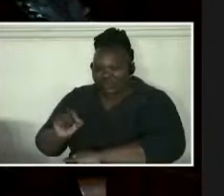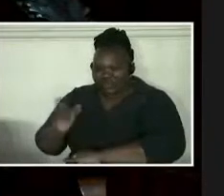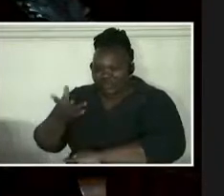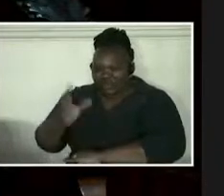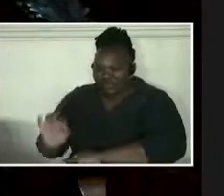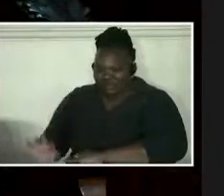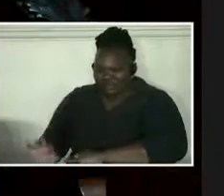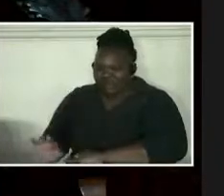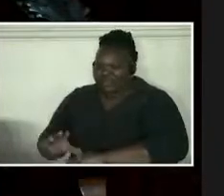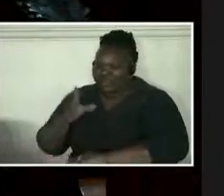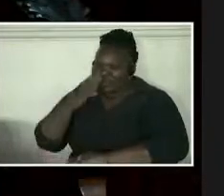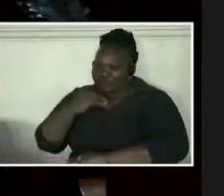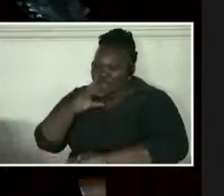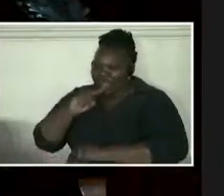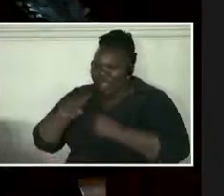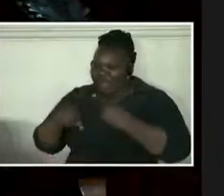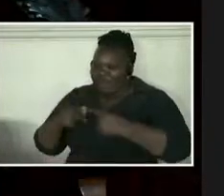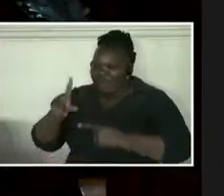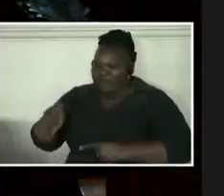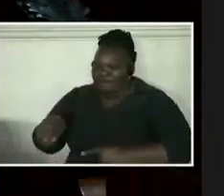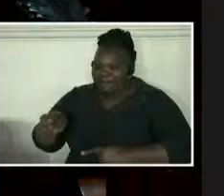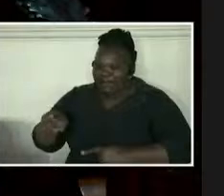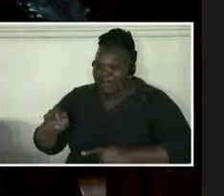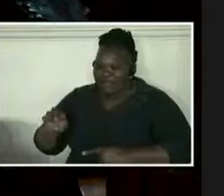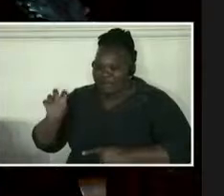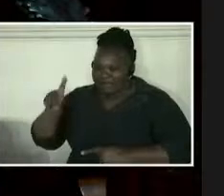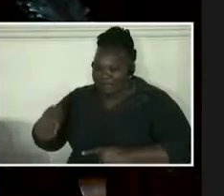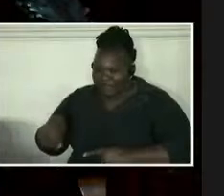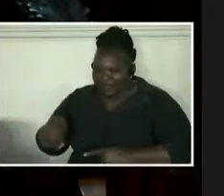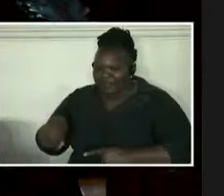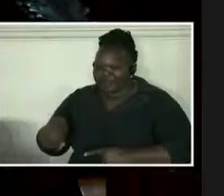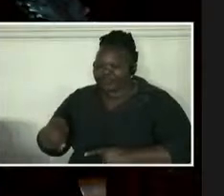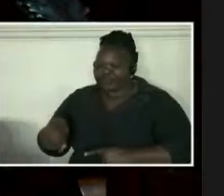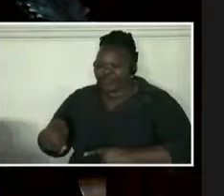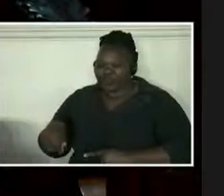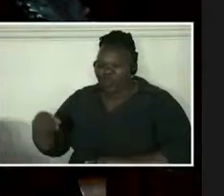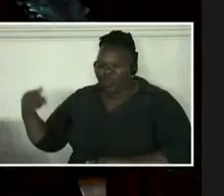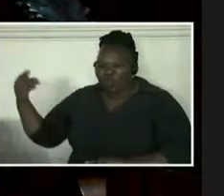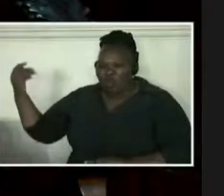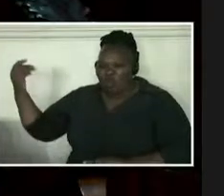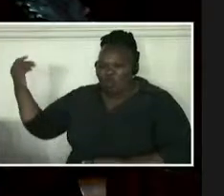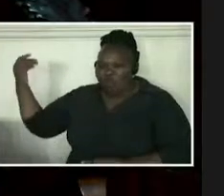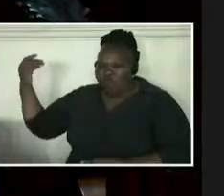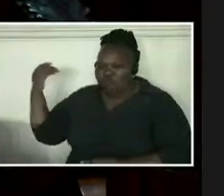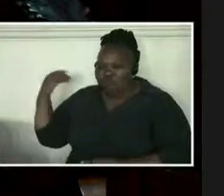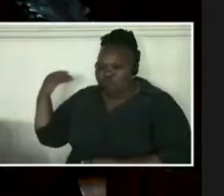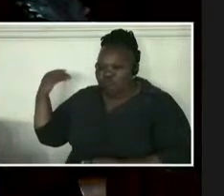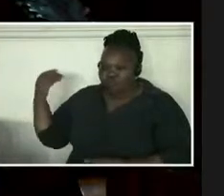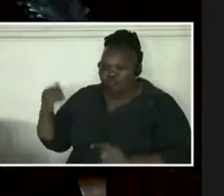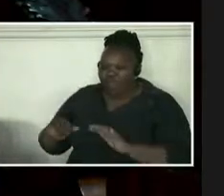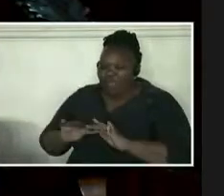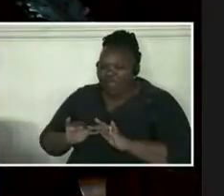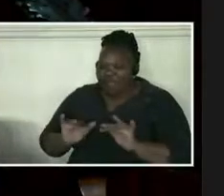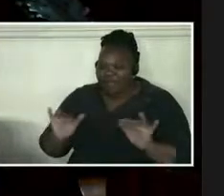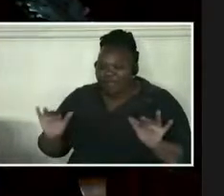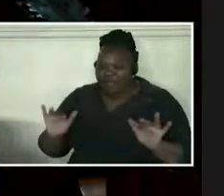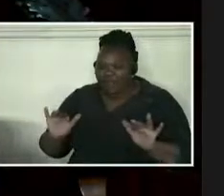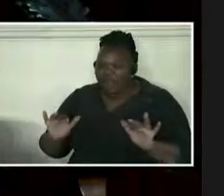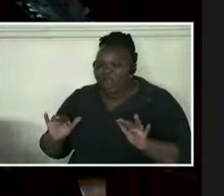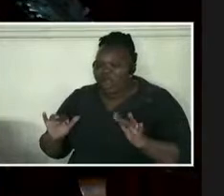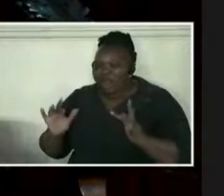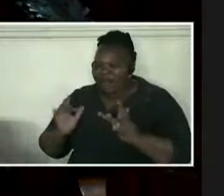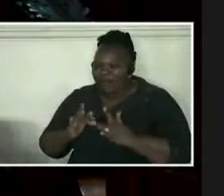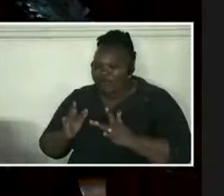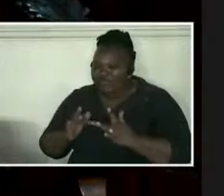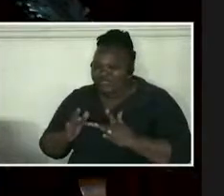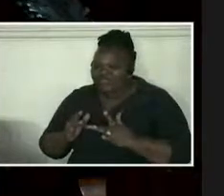to prep or access to prep cheapest for far too long people who are at risk of contracting hiv have been